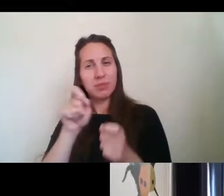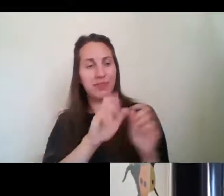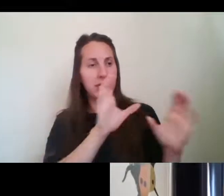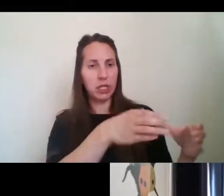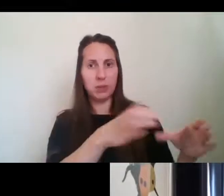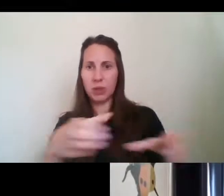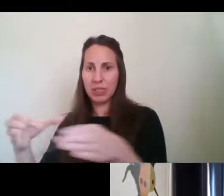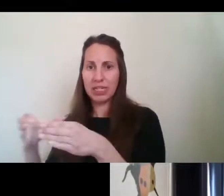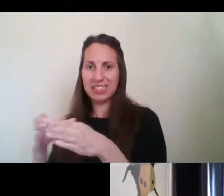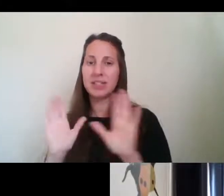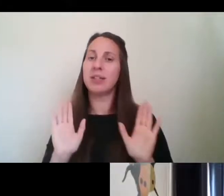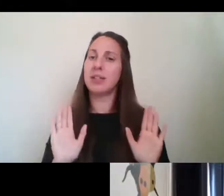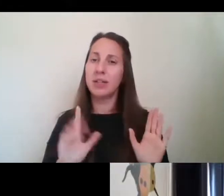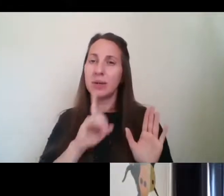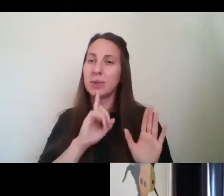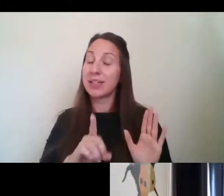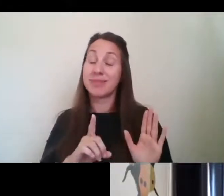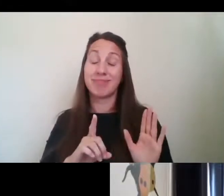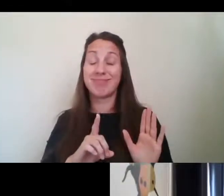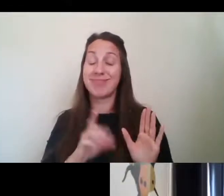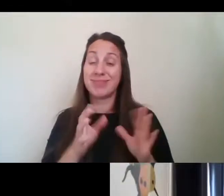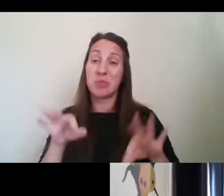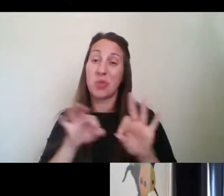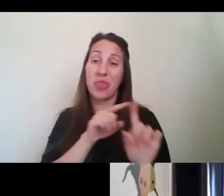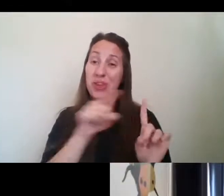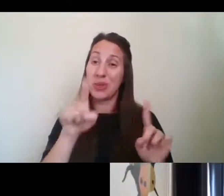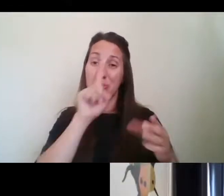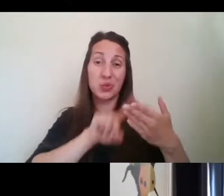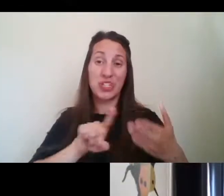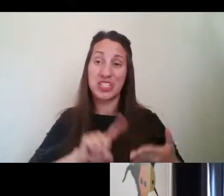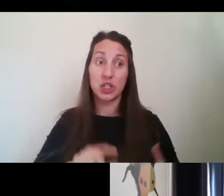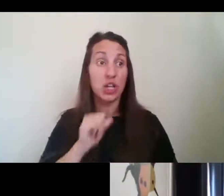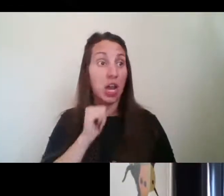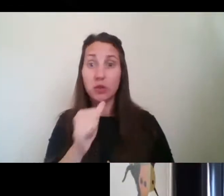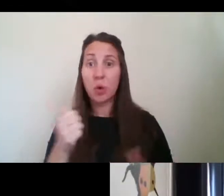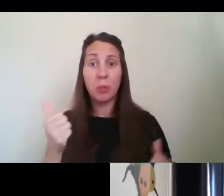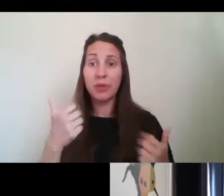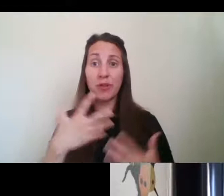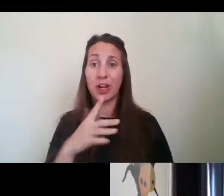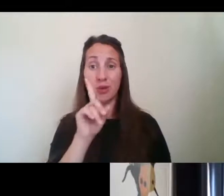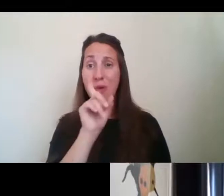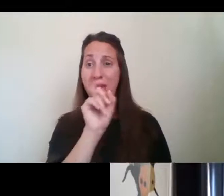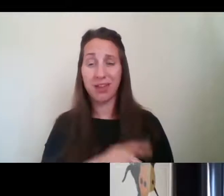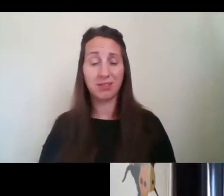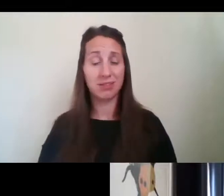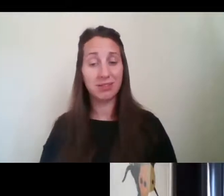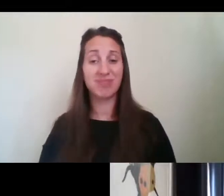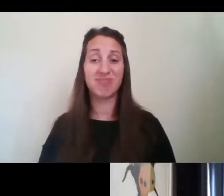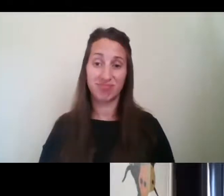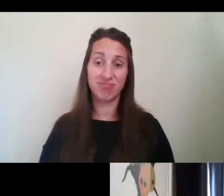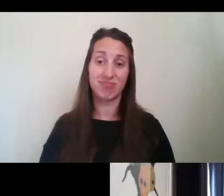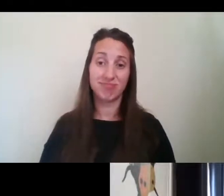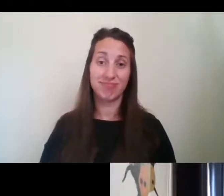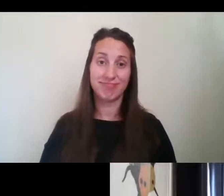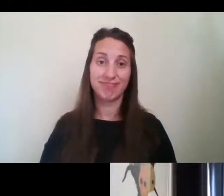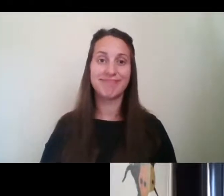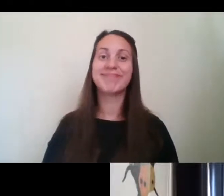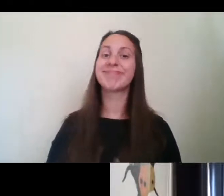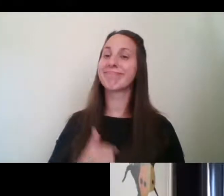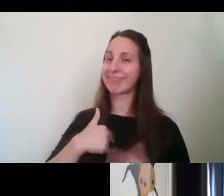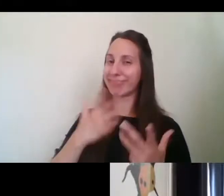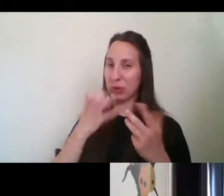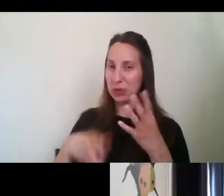due diligence, research, and not being afraid to ask about it. And I would add to